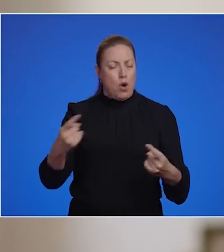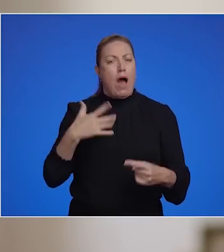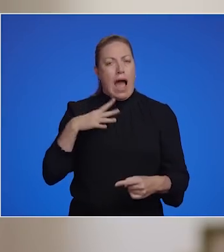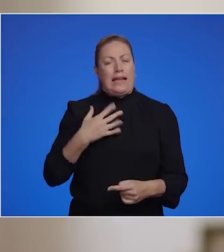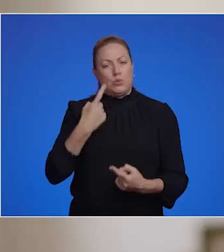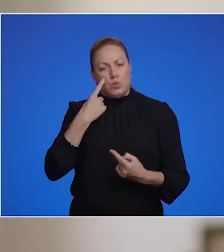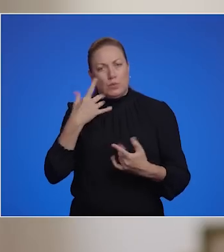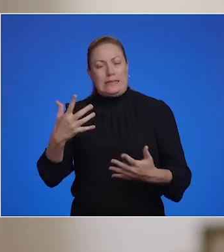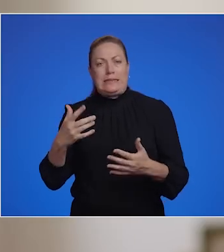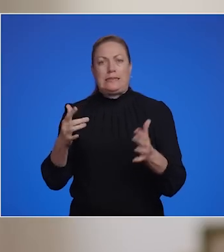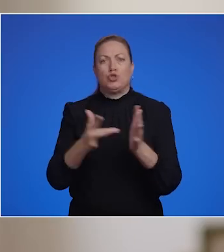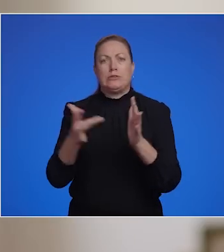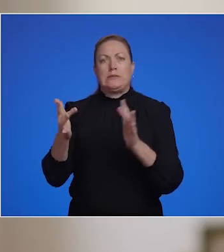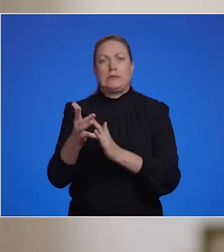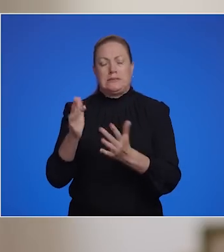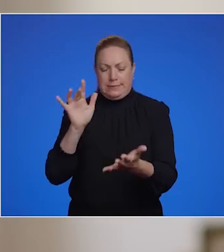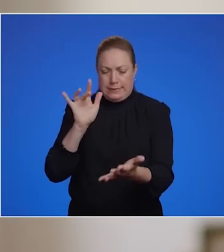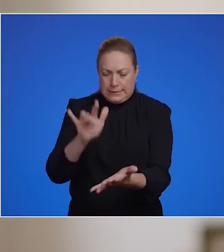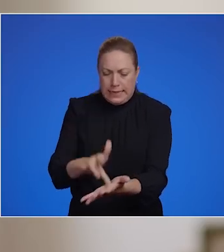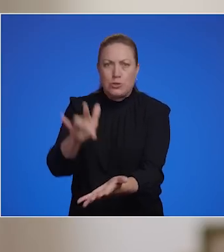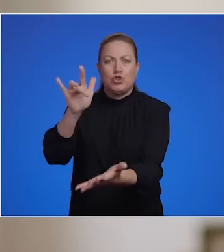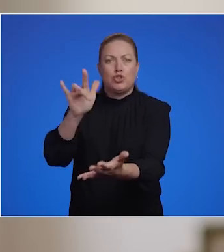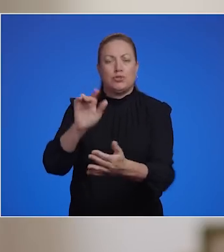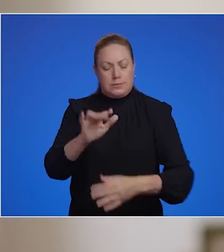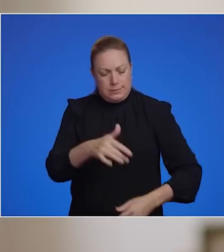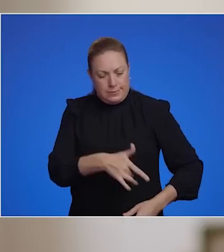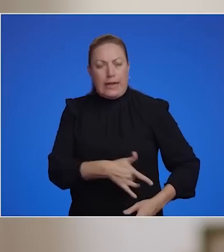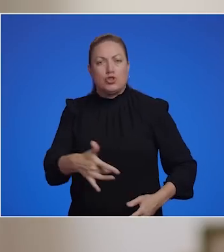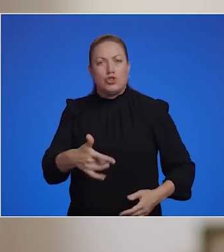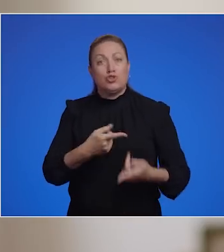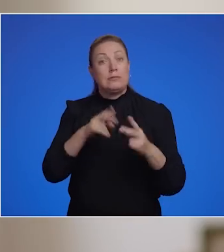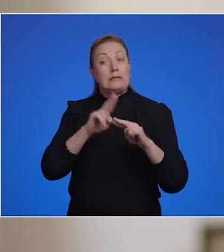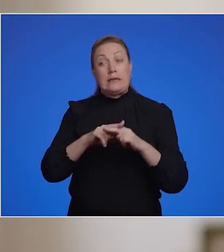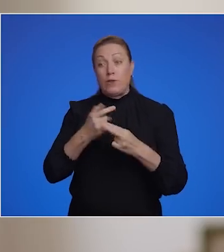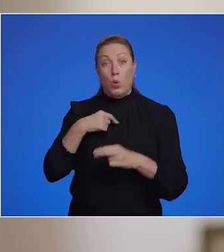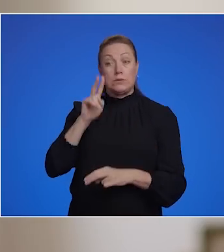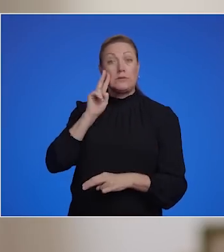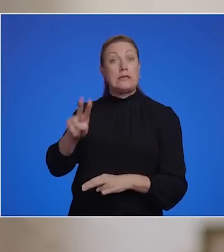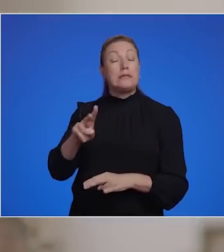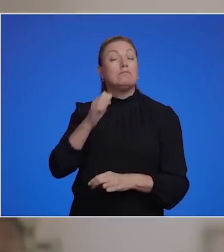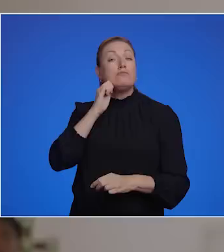made, and unless I can put my hand into his side, I refuse to believe."